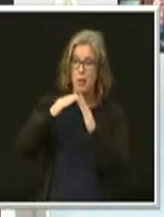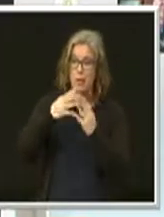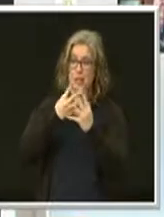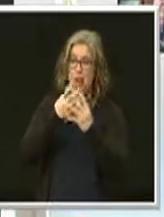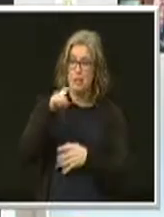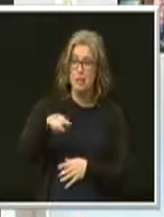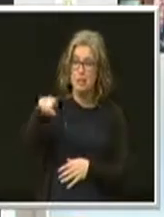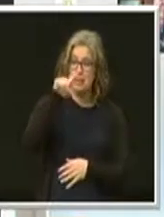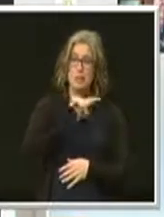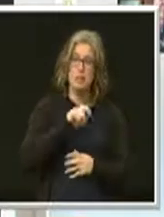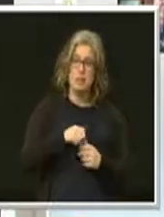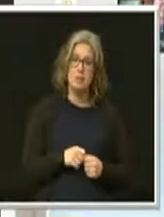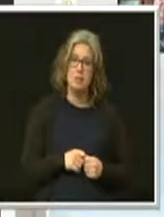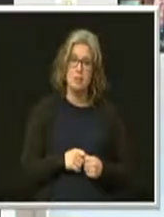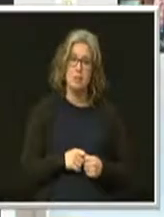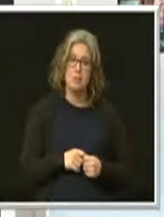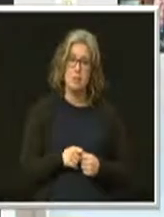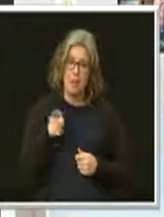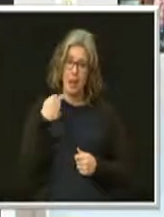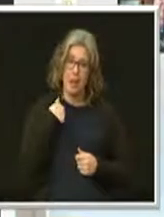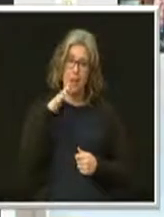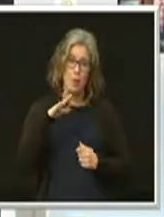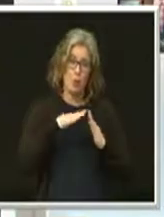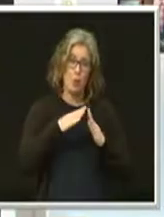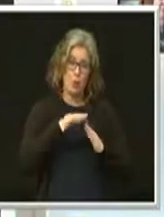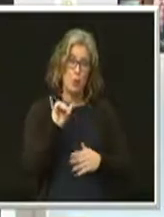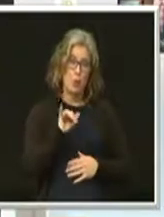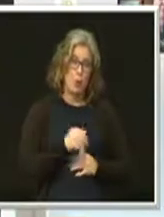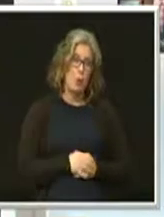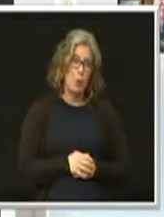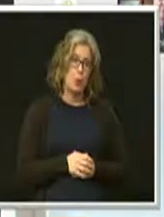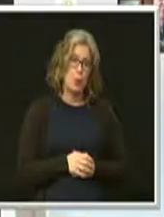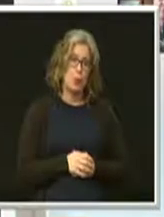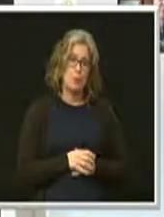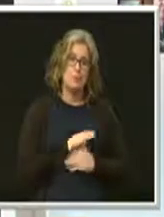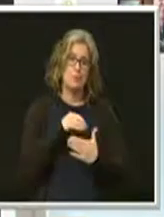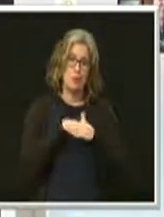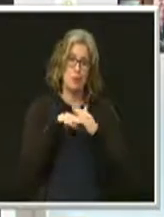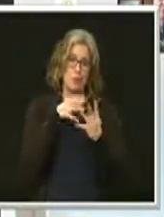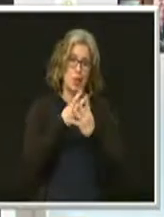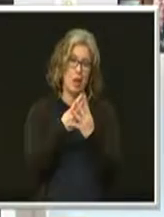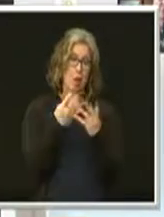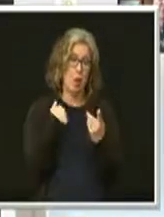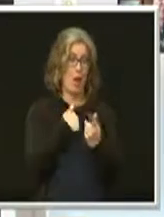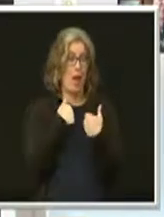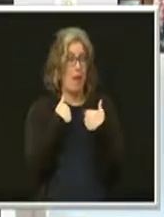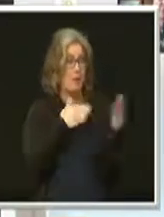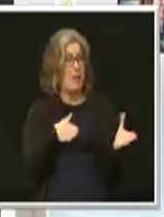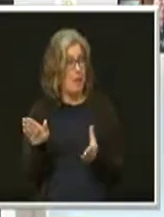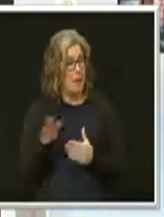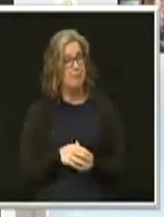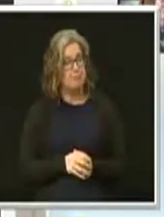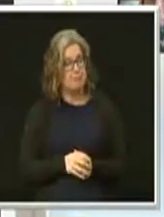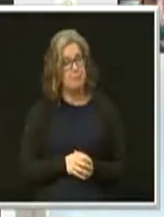and they've got it in their community, and it came to their jail. We have a plan